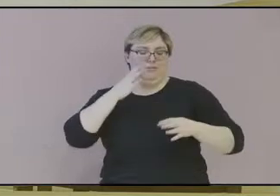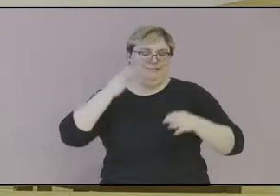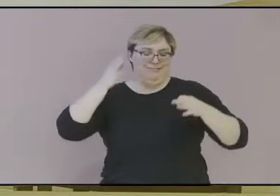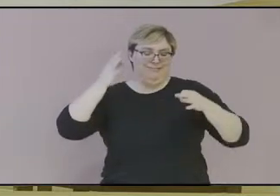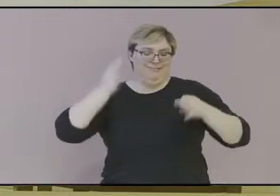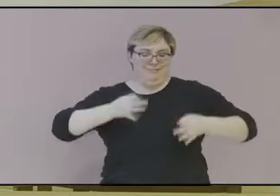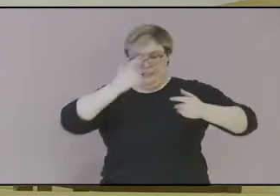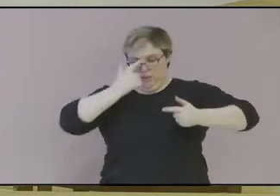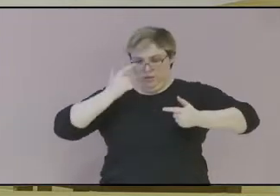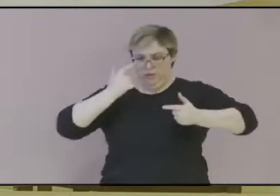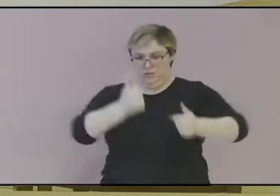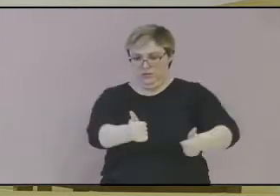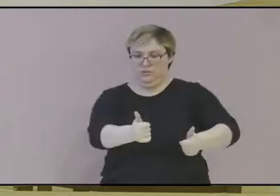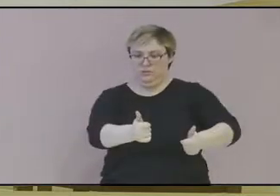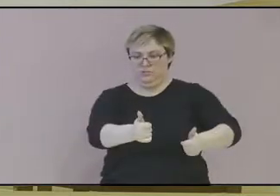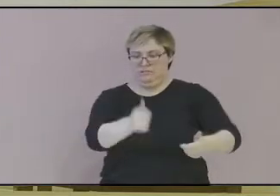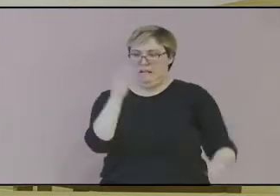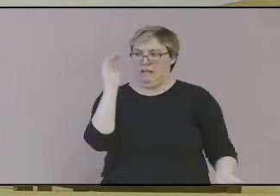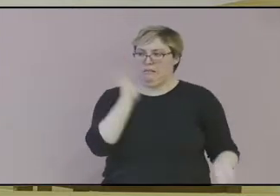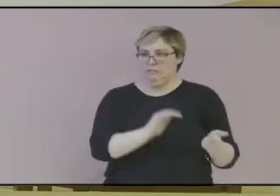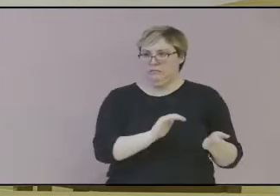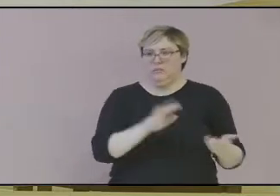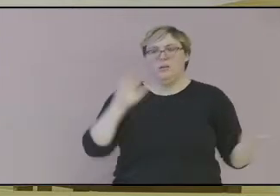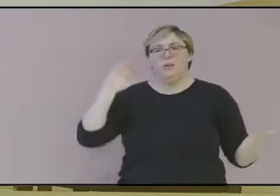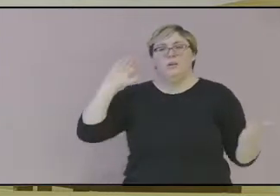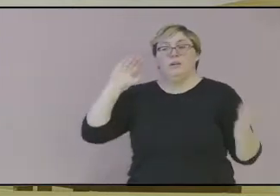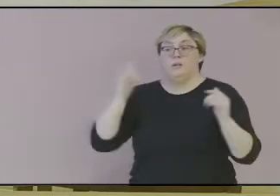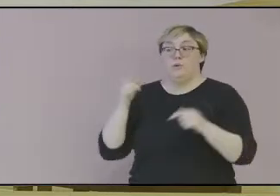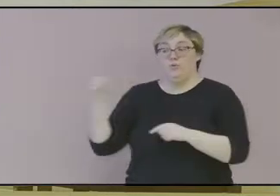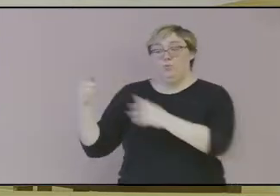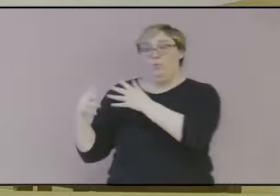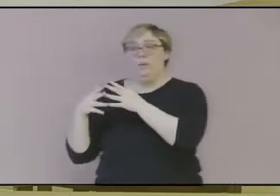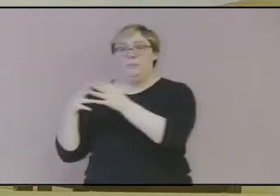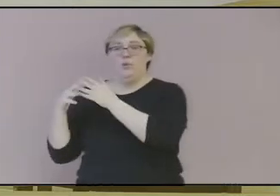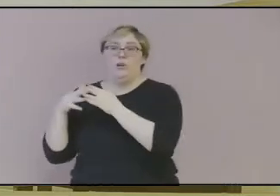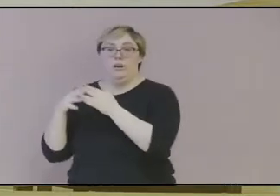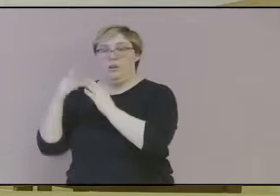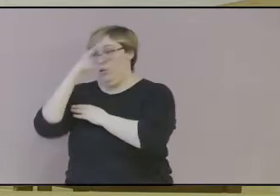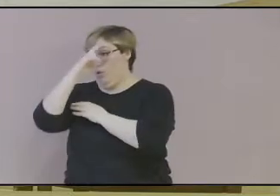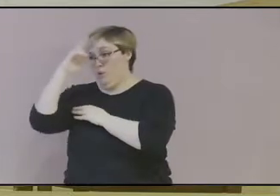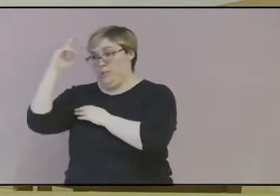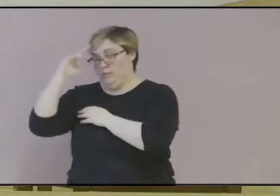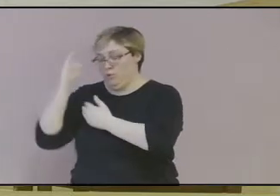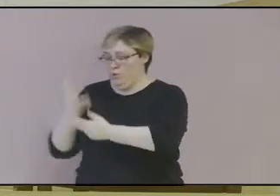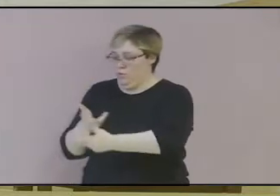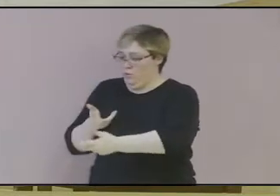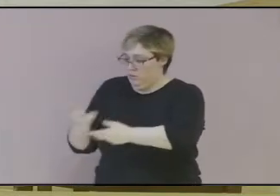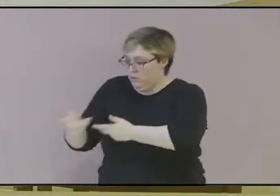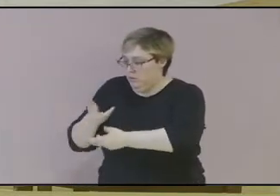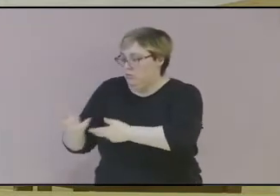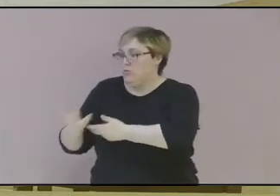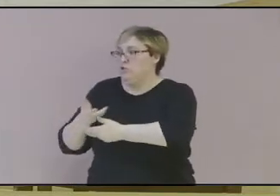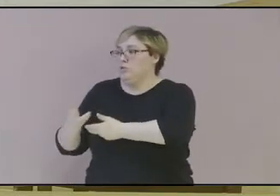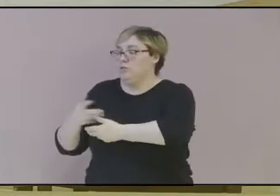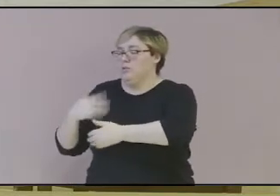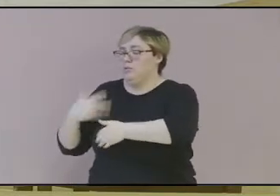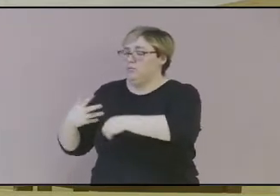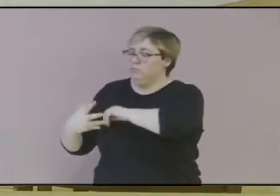in an American hospital serving a deeply poor and racialized